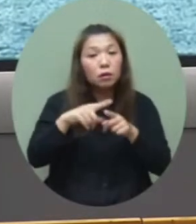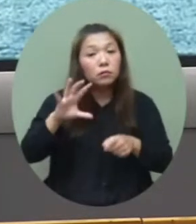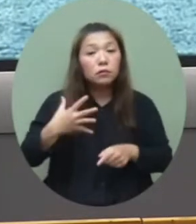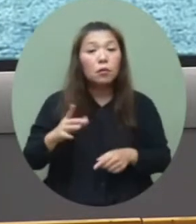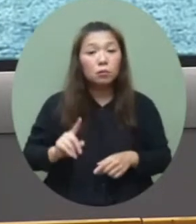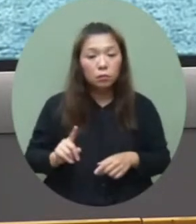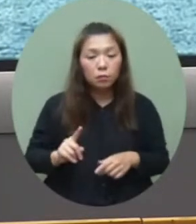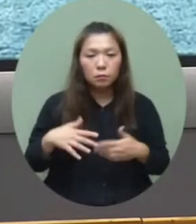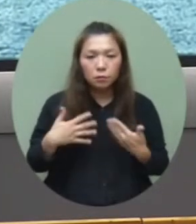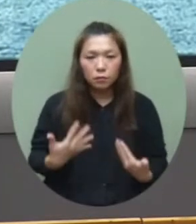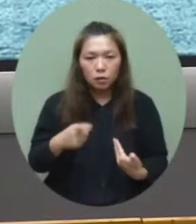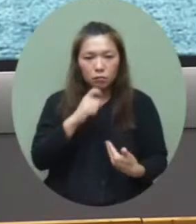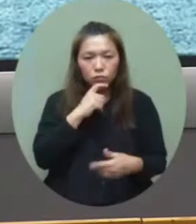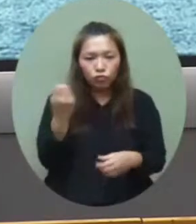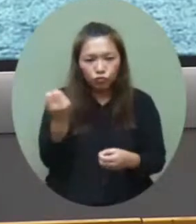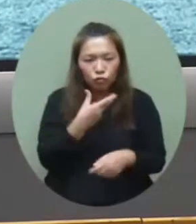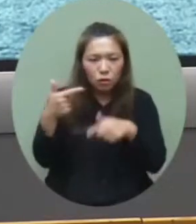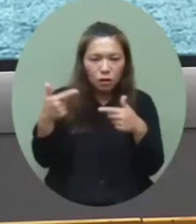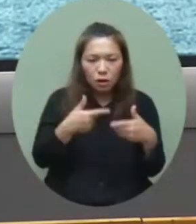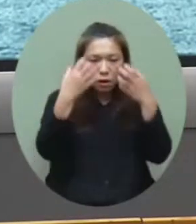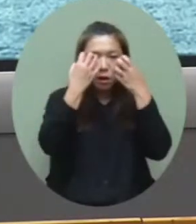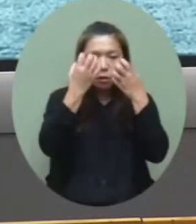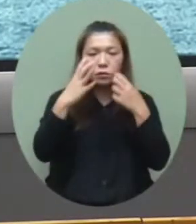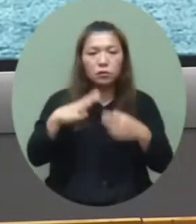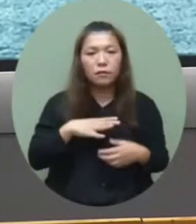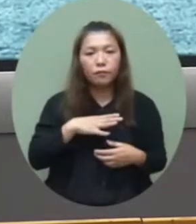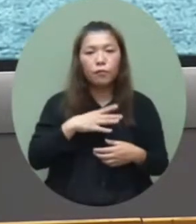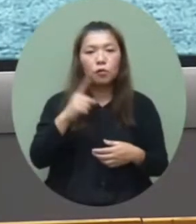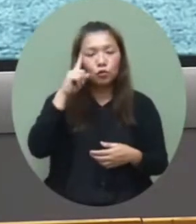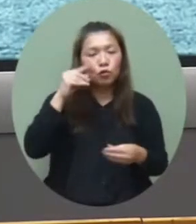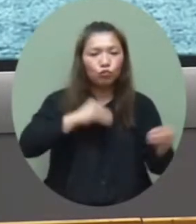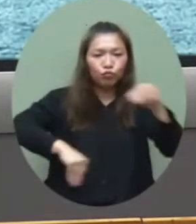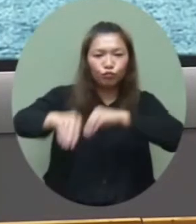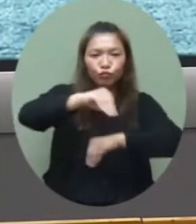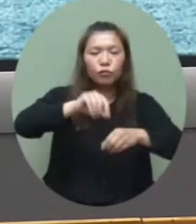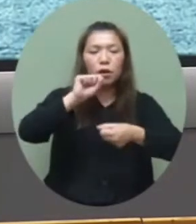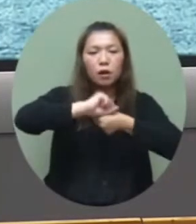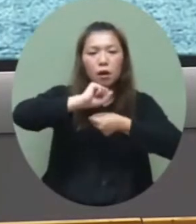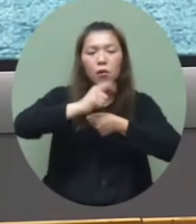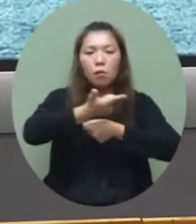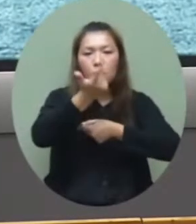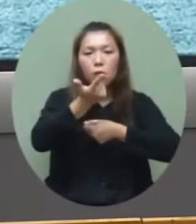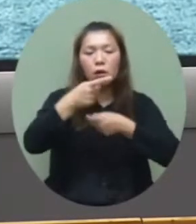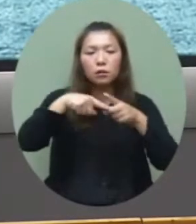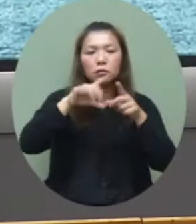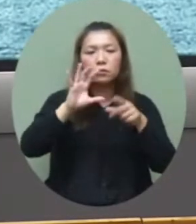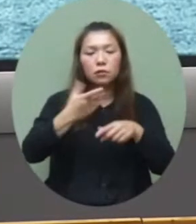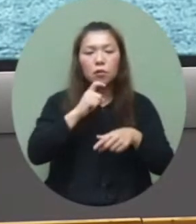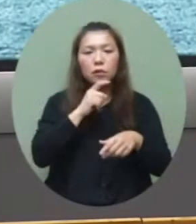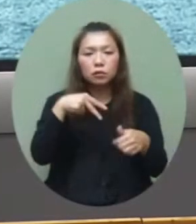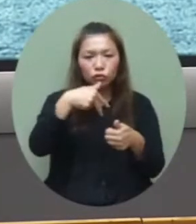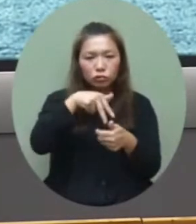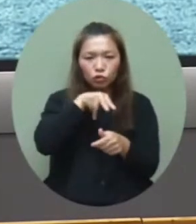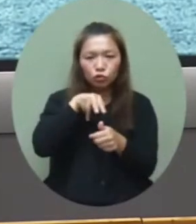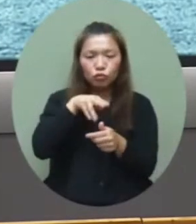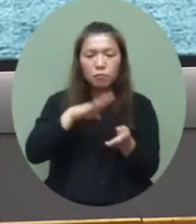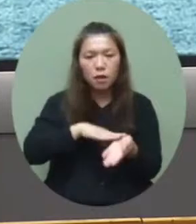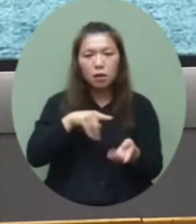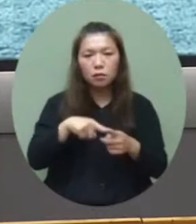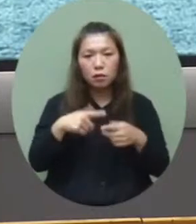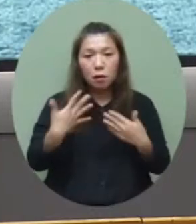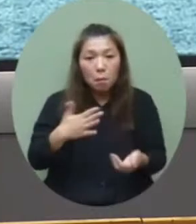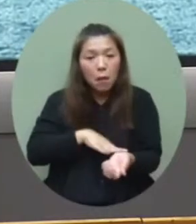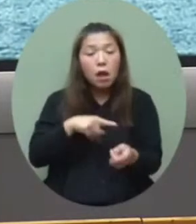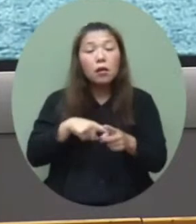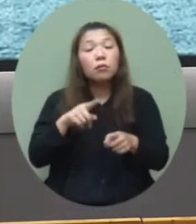for staffers to minimize in-hospital transmission. We'll continue to monitor the situation, and if need be, we can deploy more